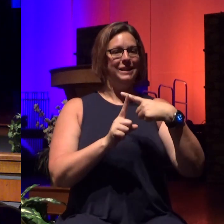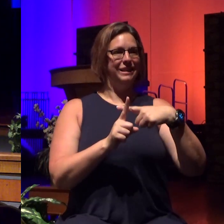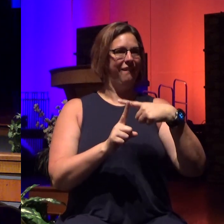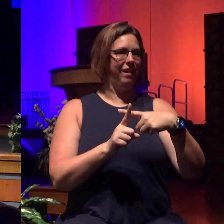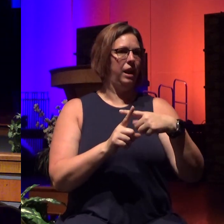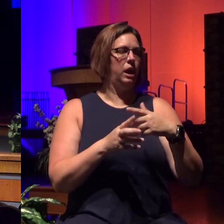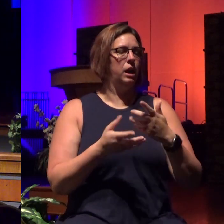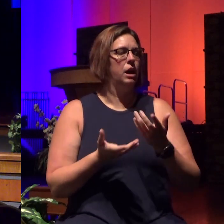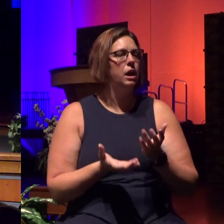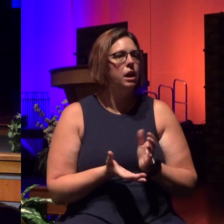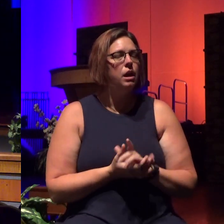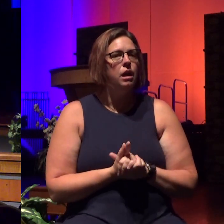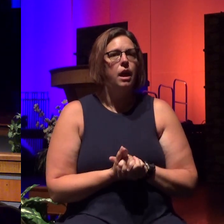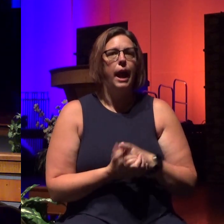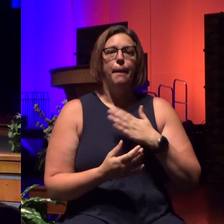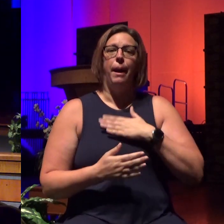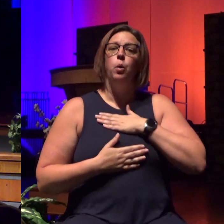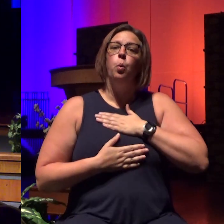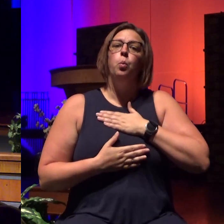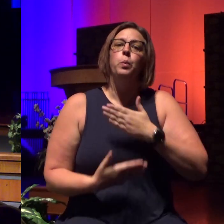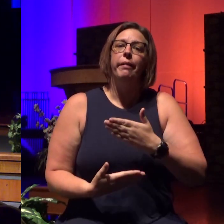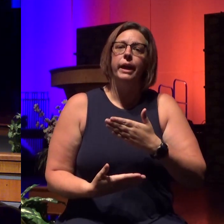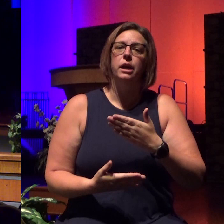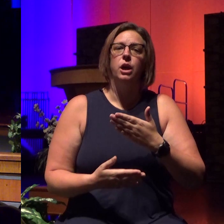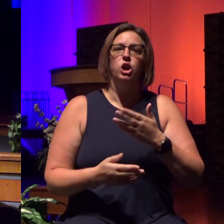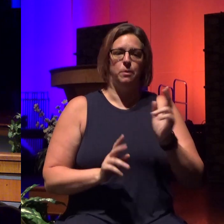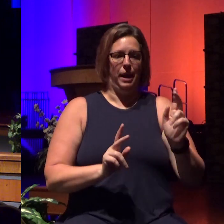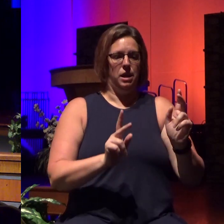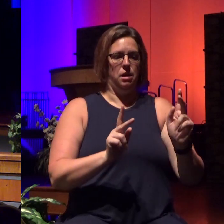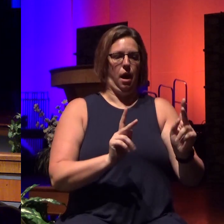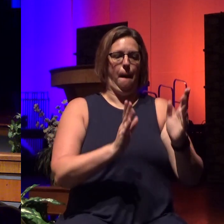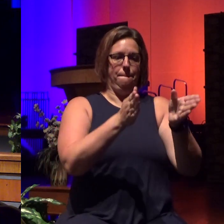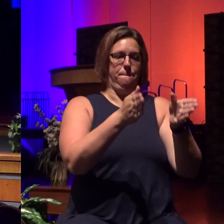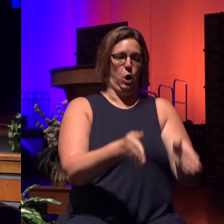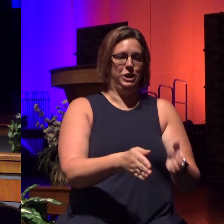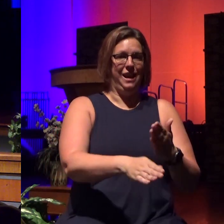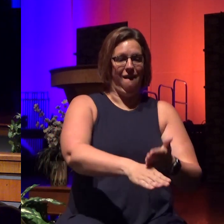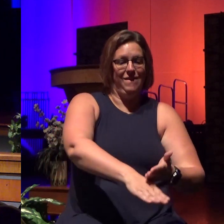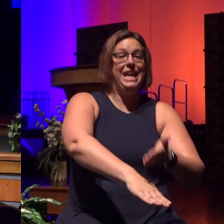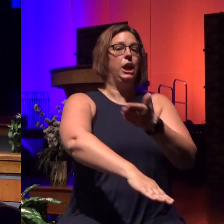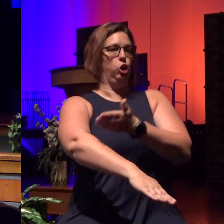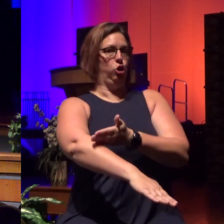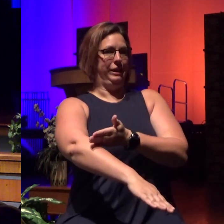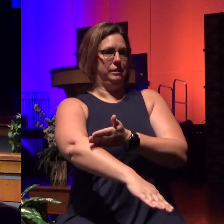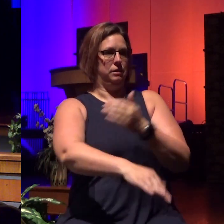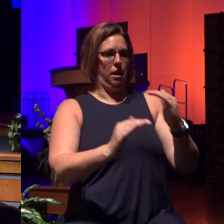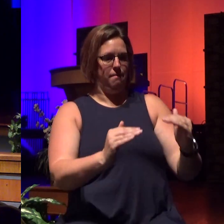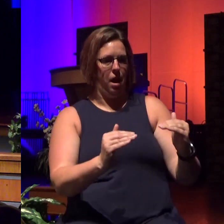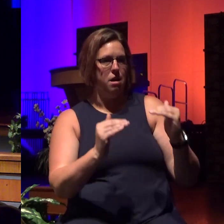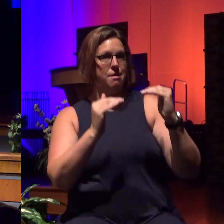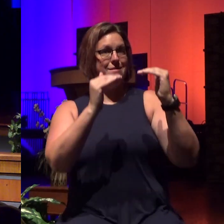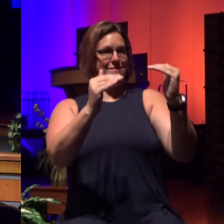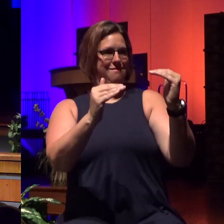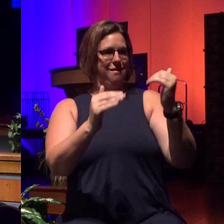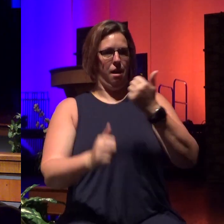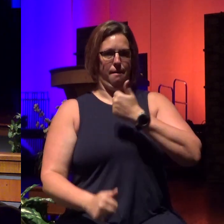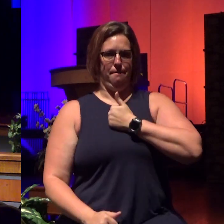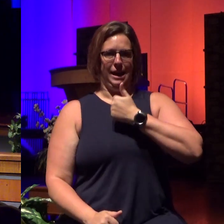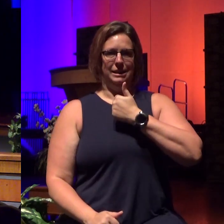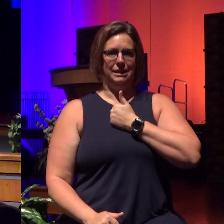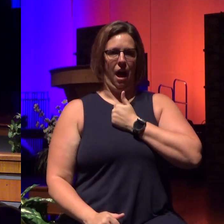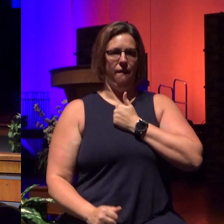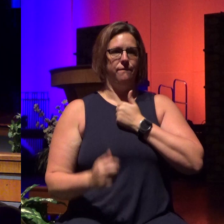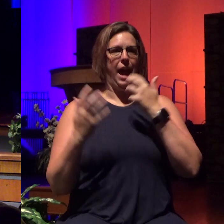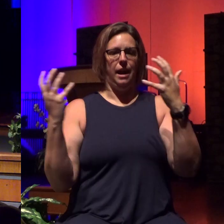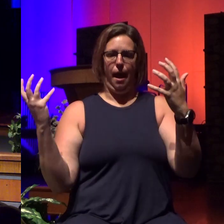I been willing to be a person of increase everywhere I go? And am I aligning myself with activities